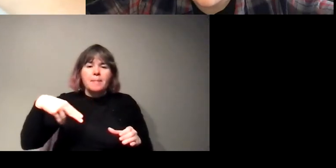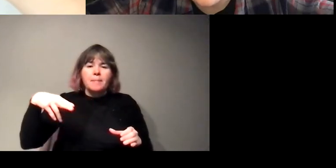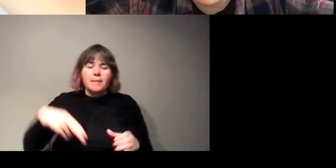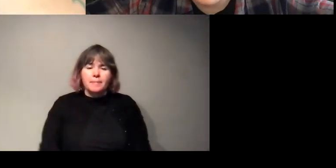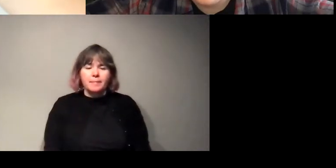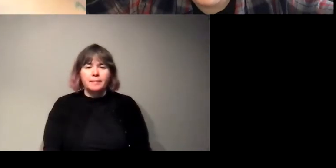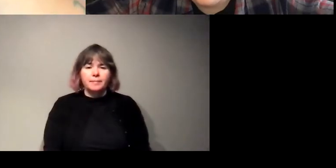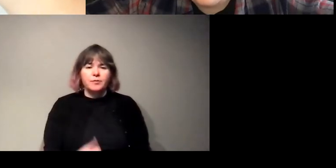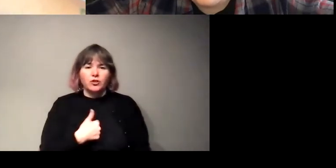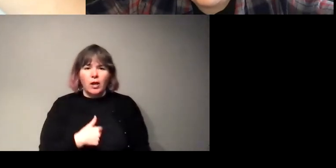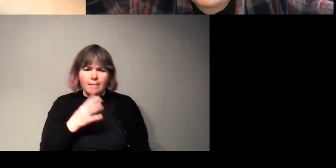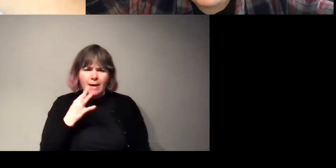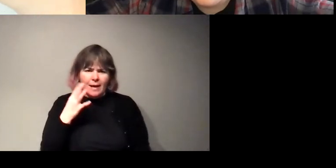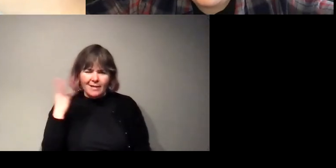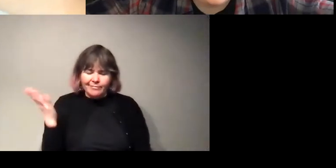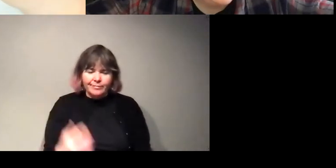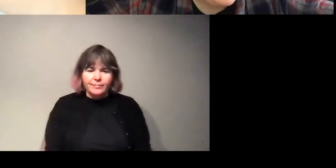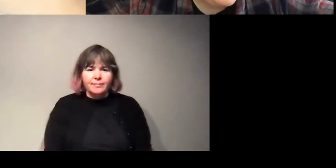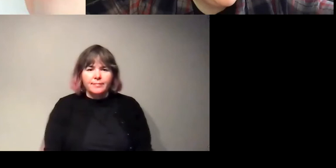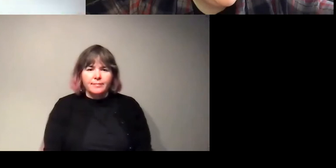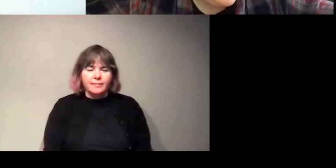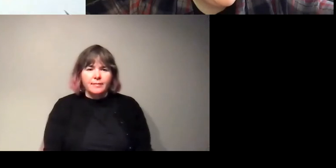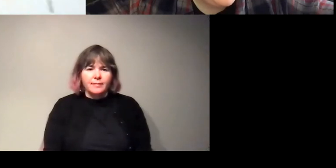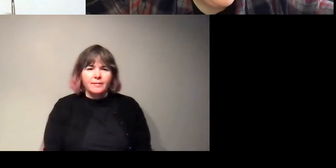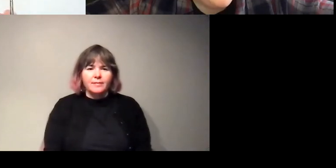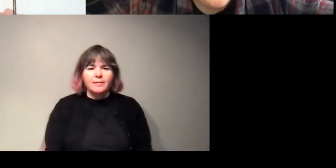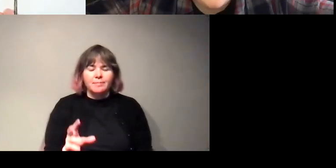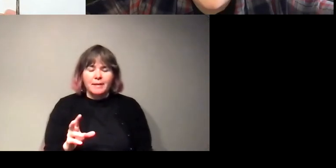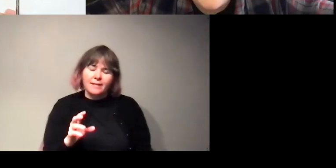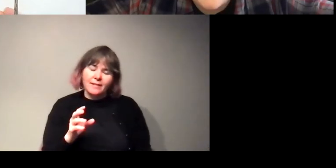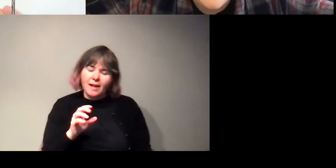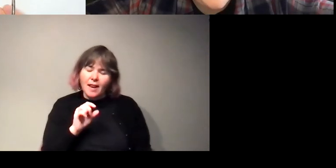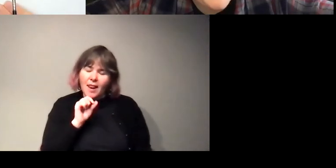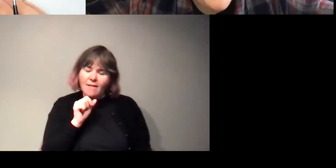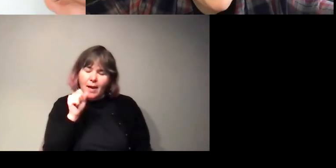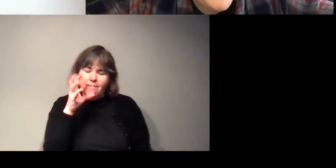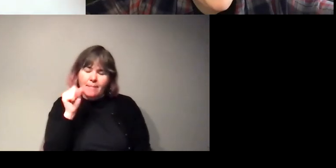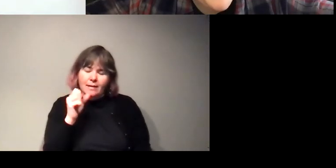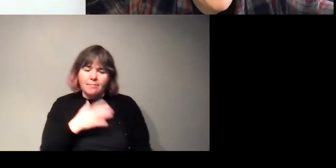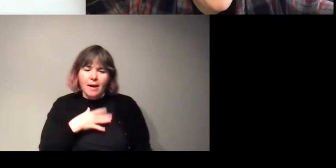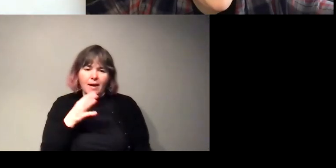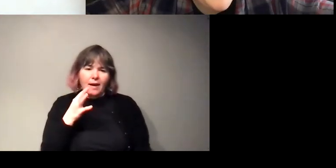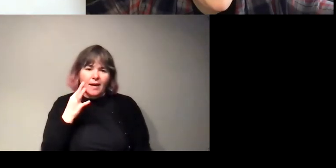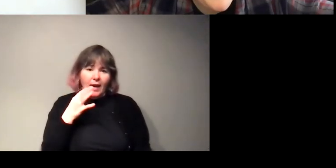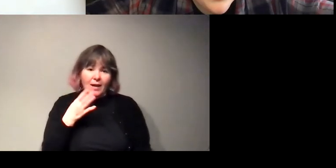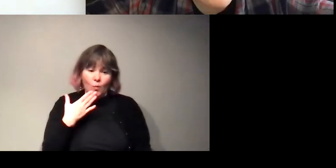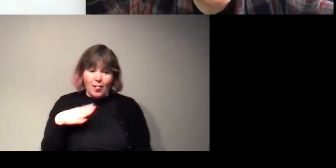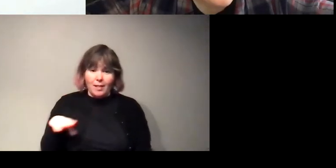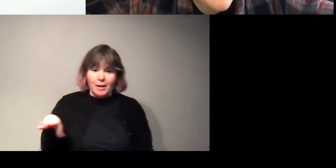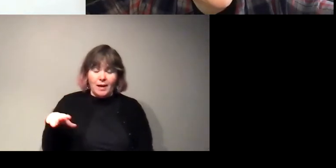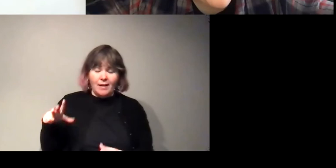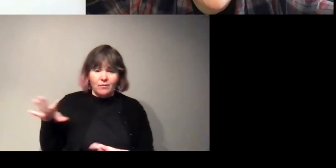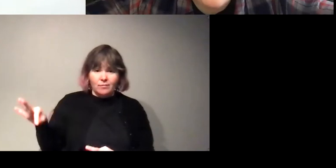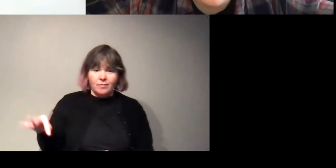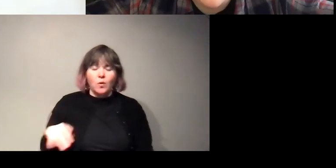Pardon my cat. Please, I love the cat. I am amazed that my cat is being so well behaved. One